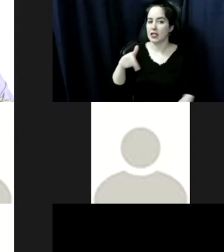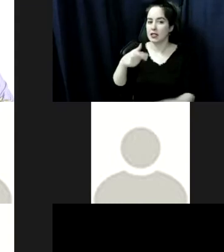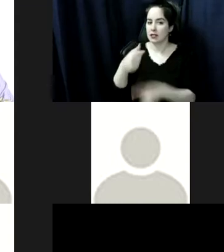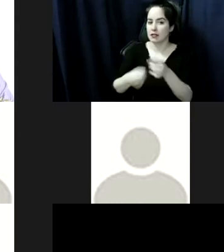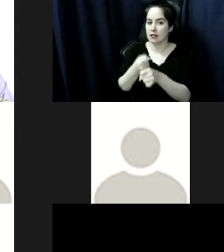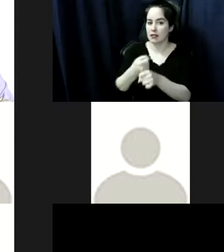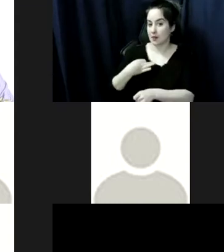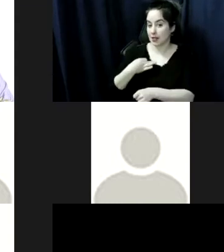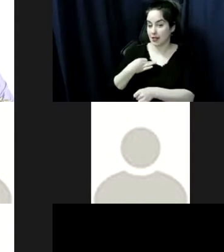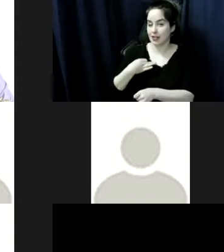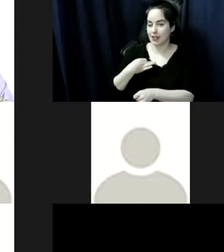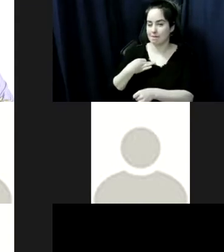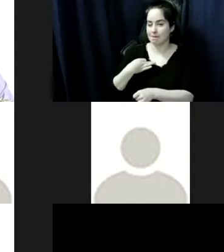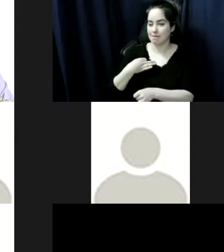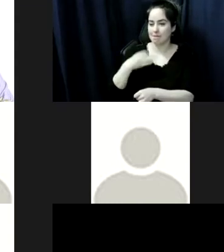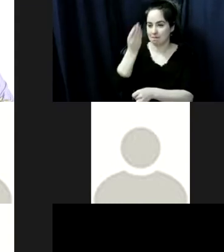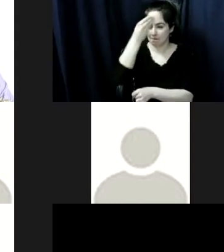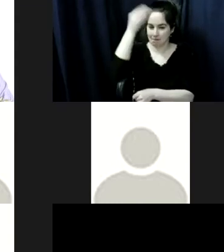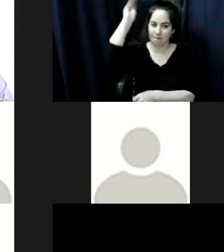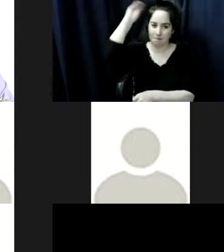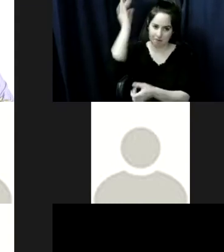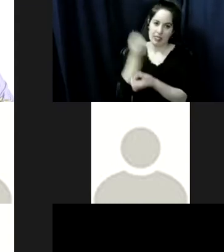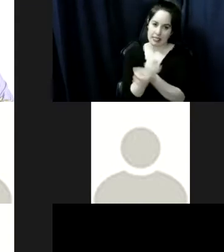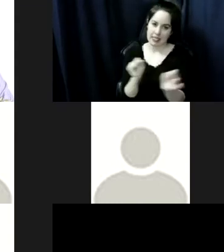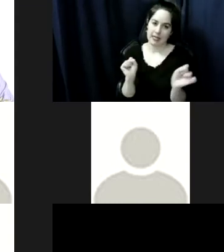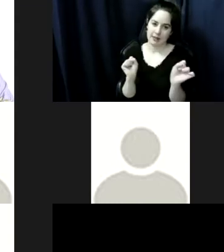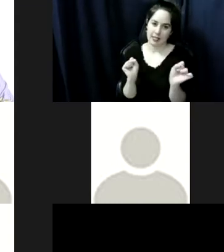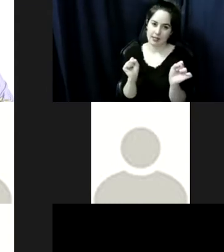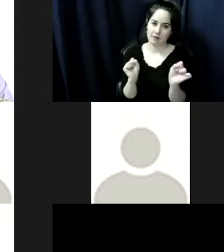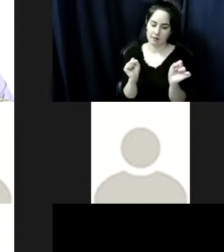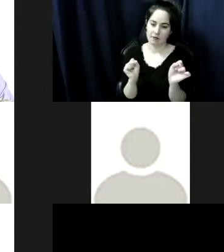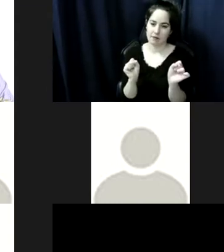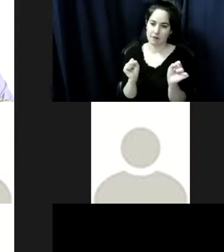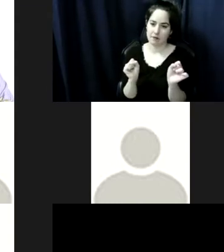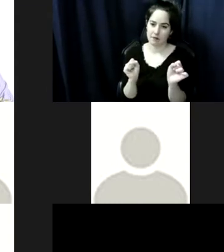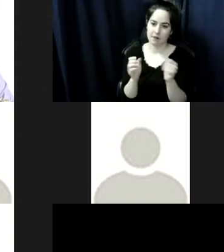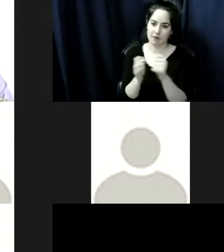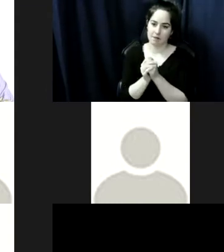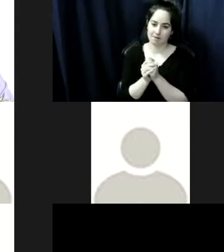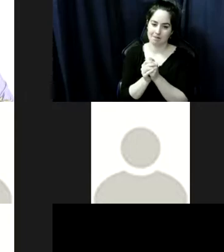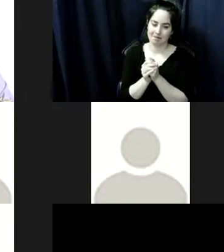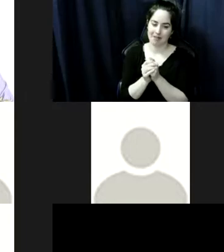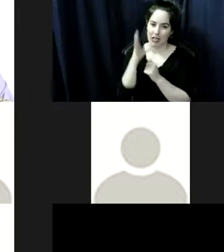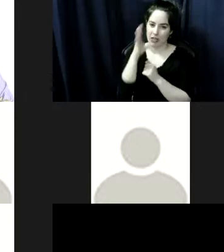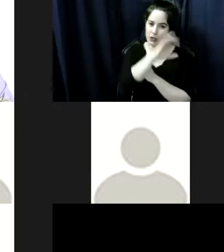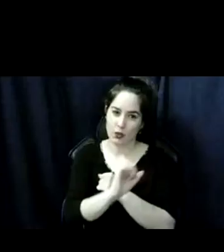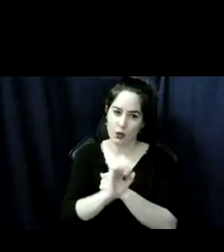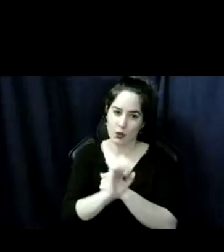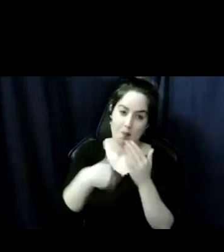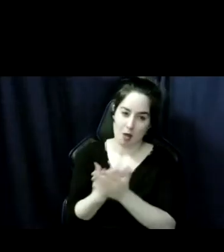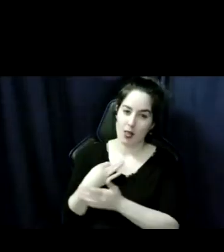be probably a big part of every single application, I would imagine.